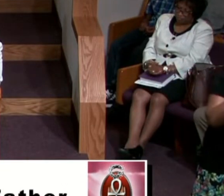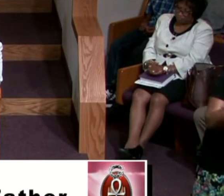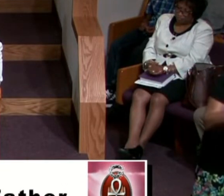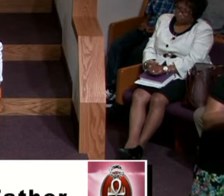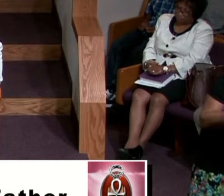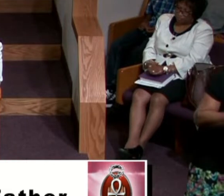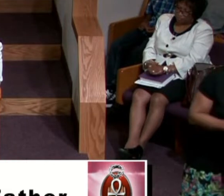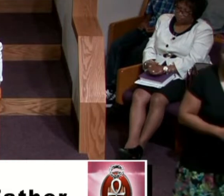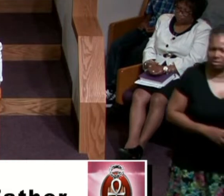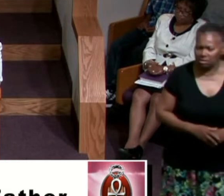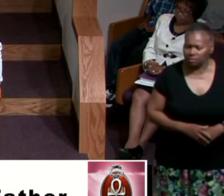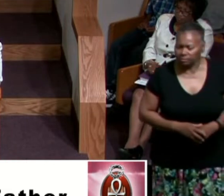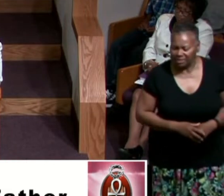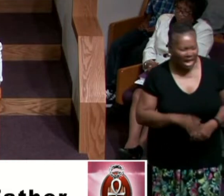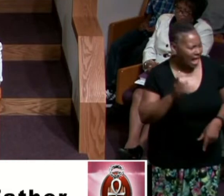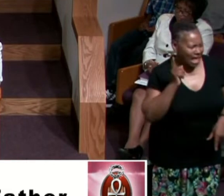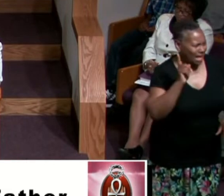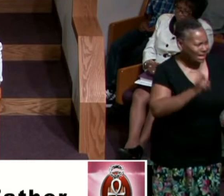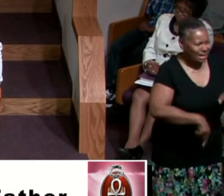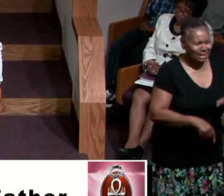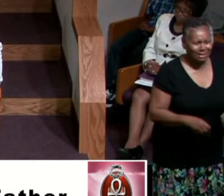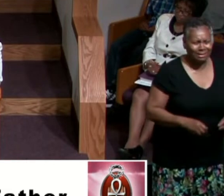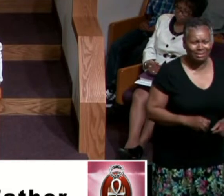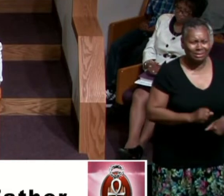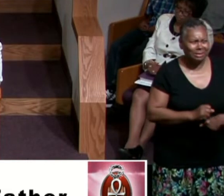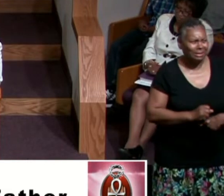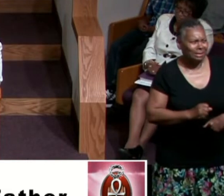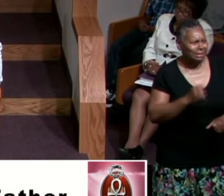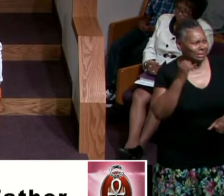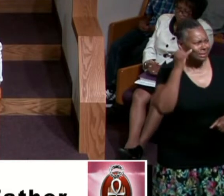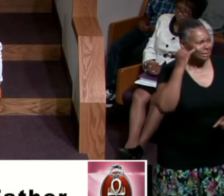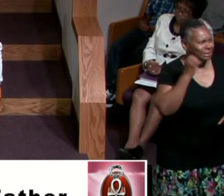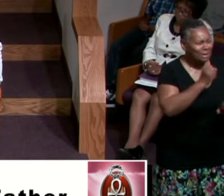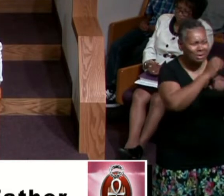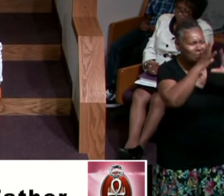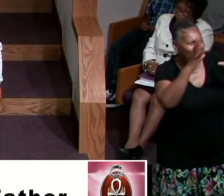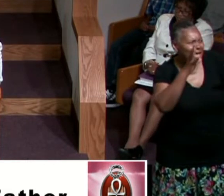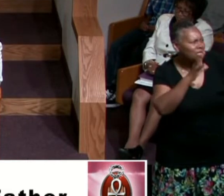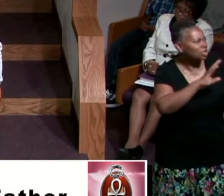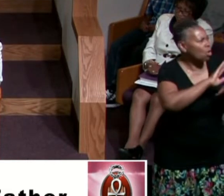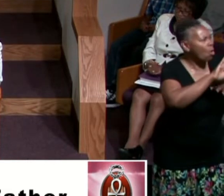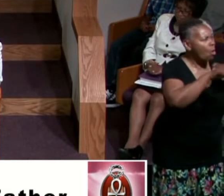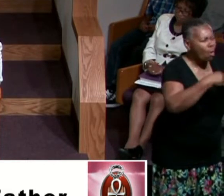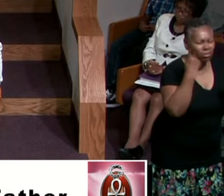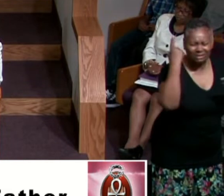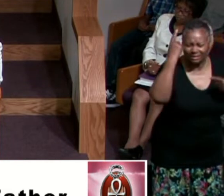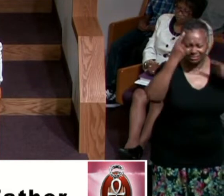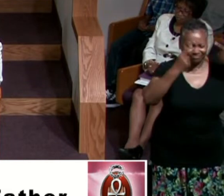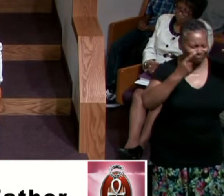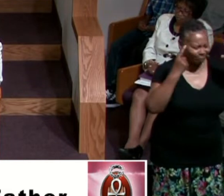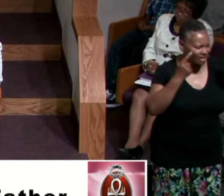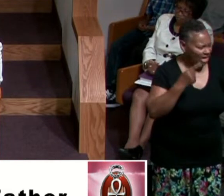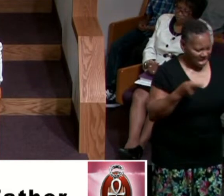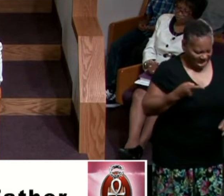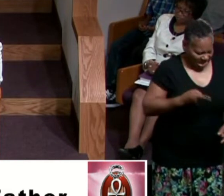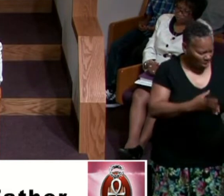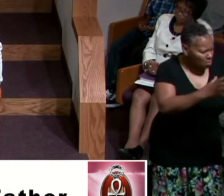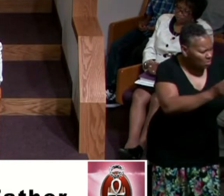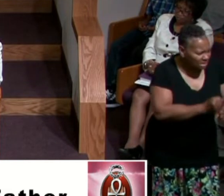him. Now, I can't imagine with all the thoughts that were running through his mind after receiving this